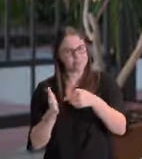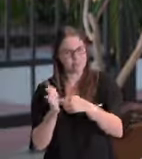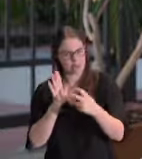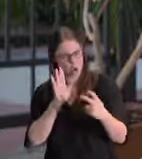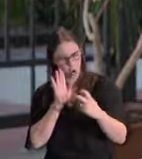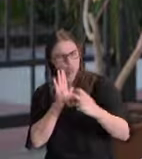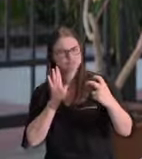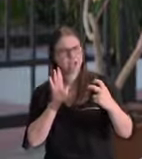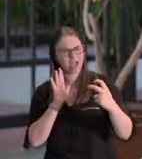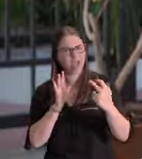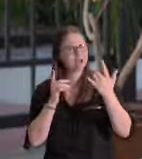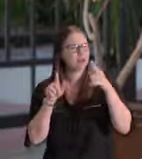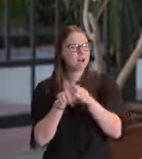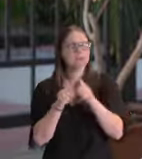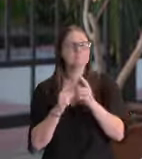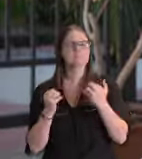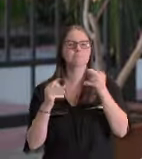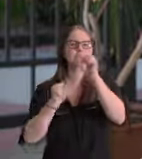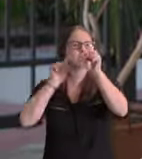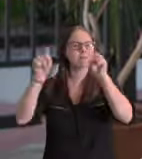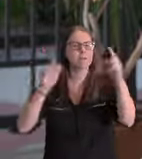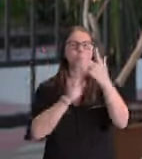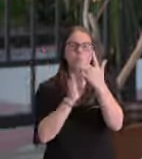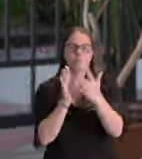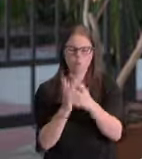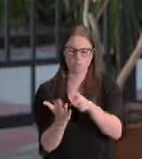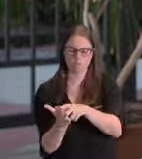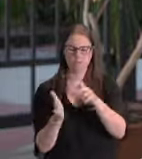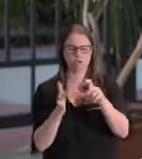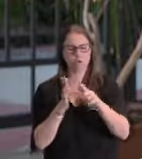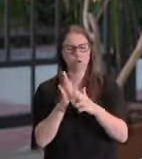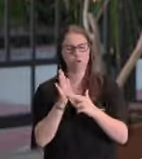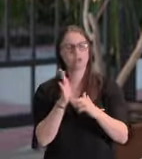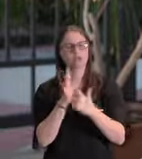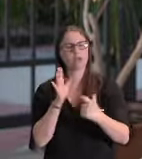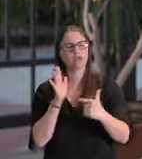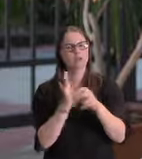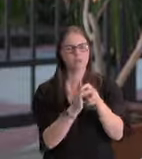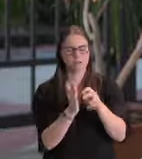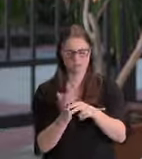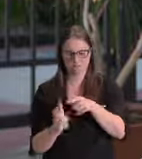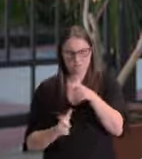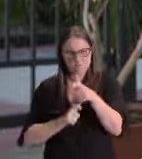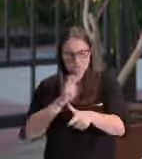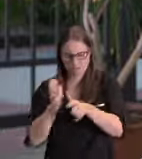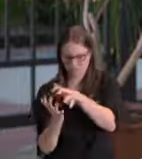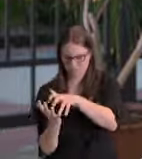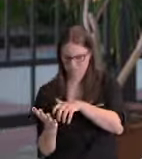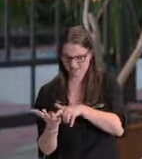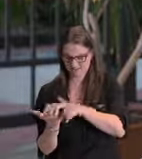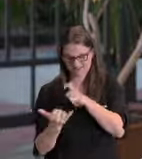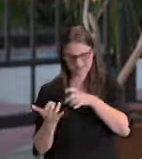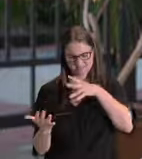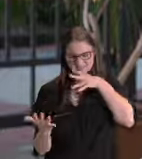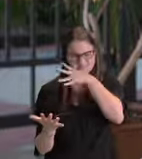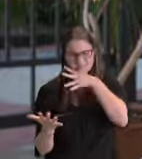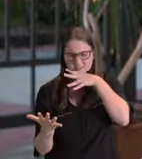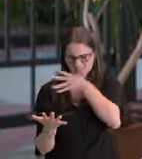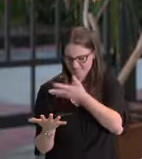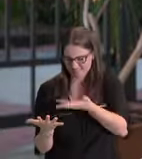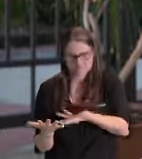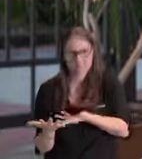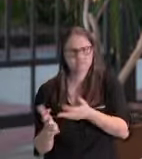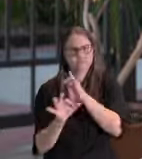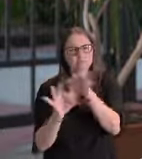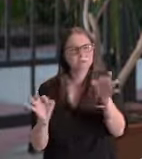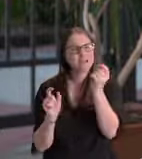legal contract. And just like a lot of other legal contracts, the wording can be very obscure, very difficult to